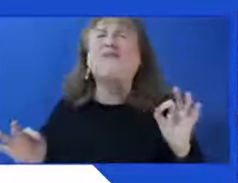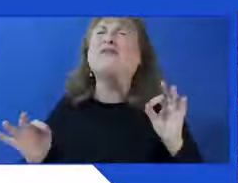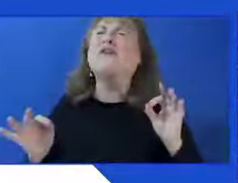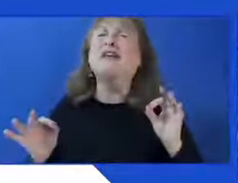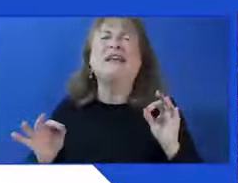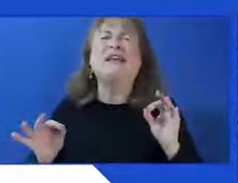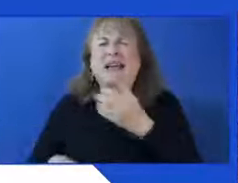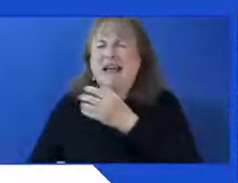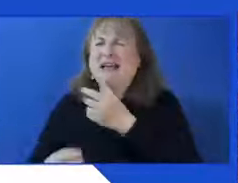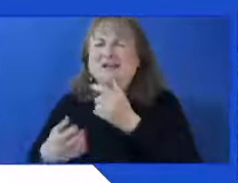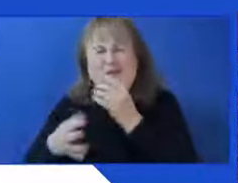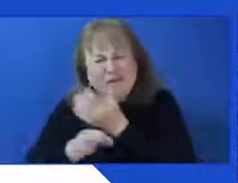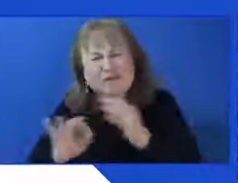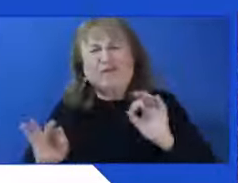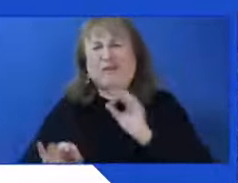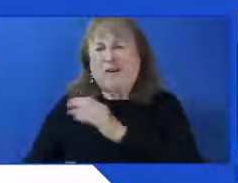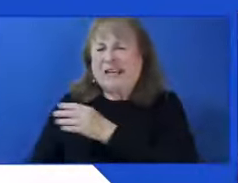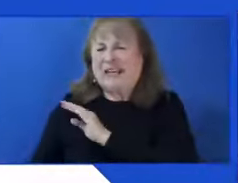Gaza.